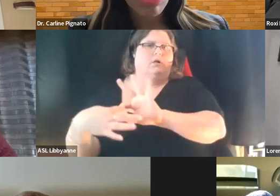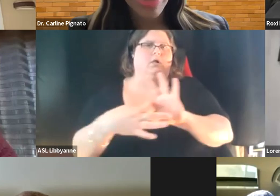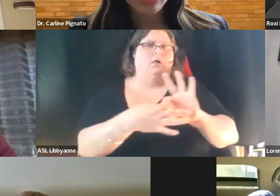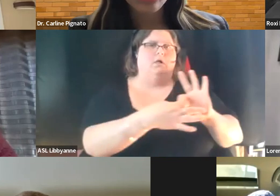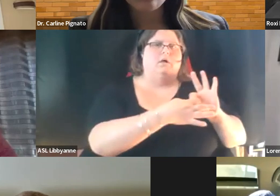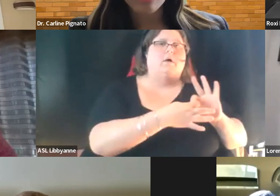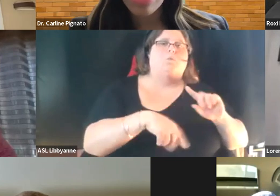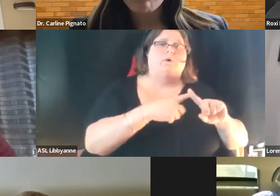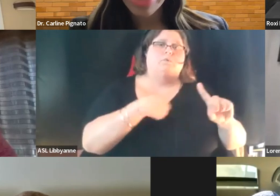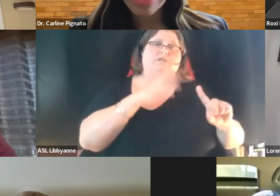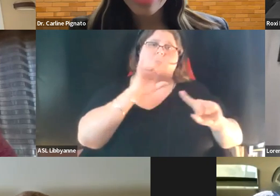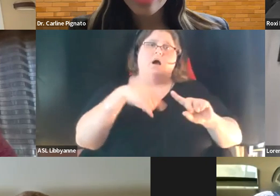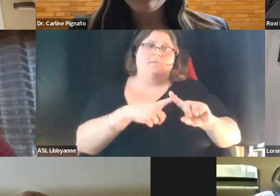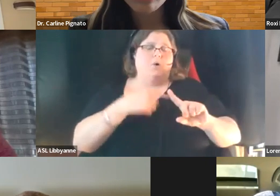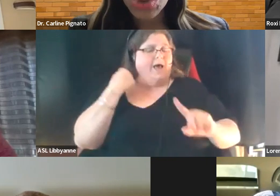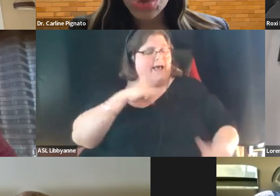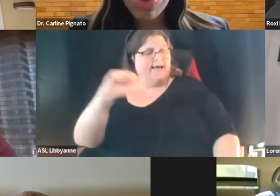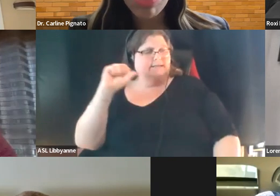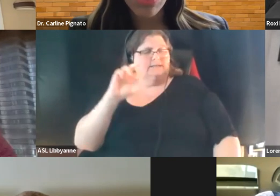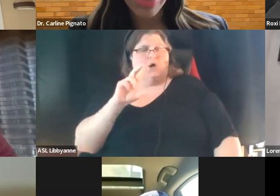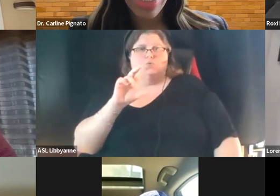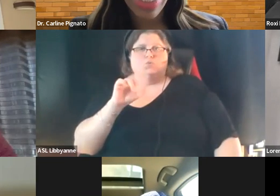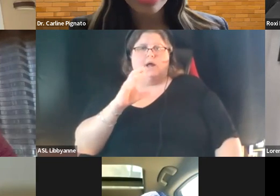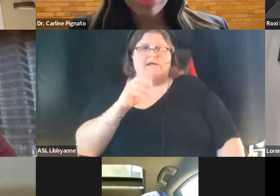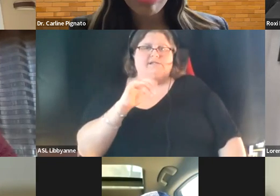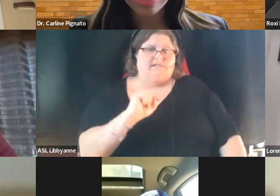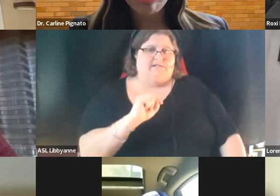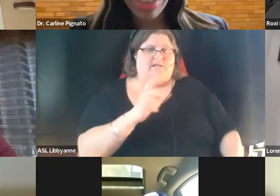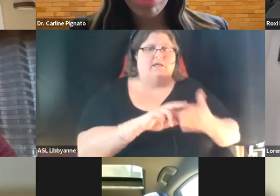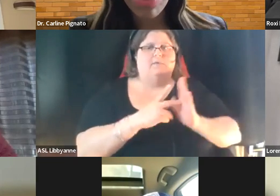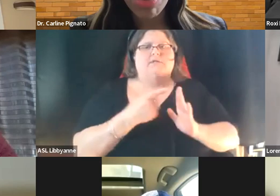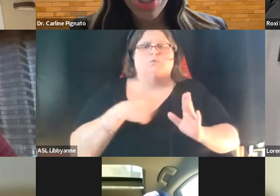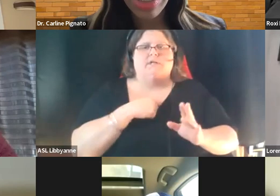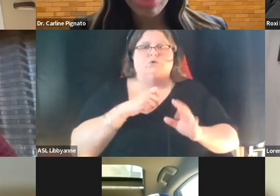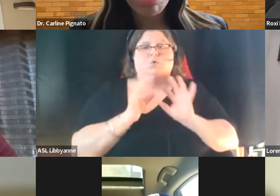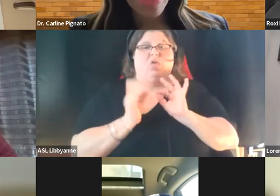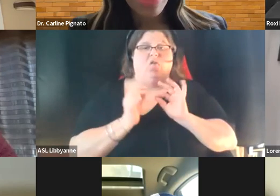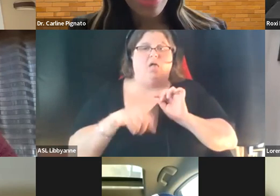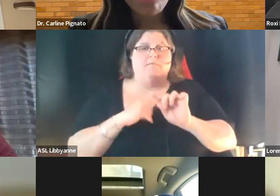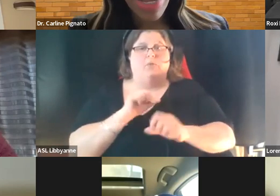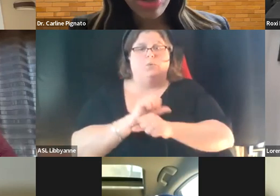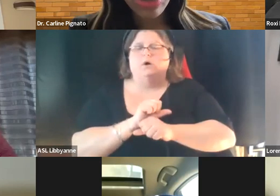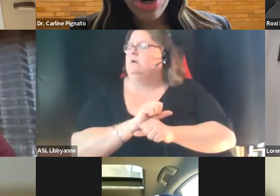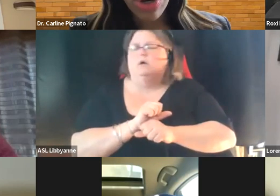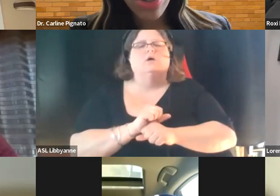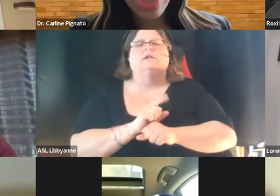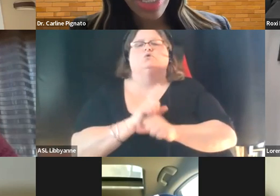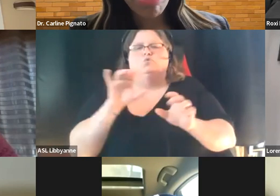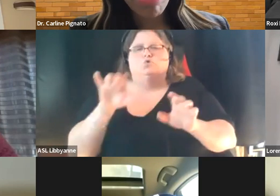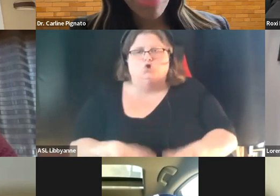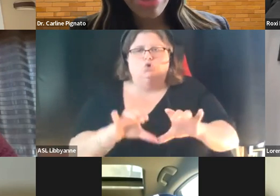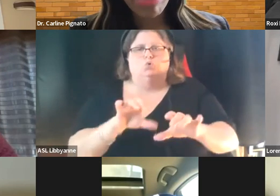work, we need to really do the work and not simply speak of the work. I also